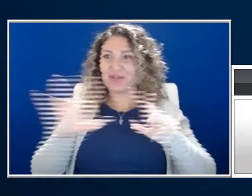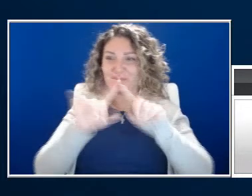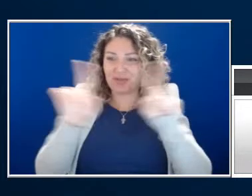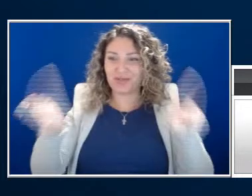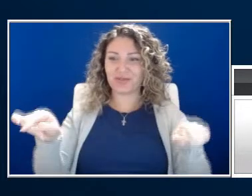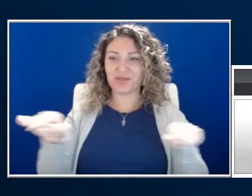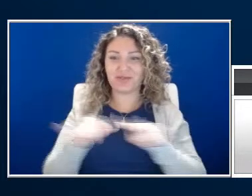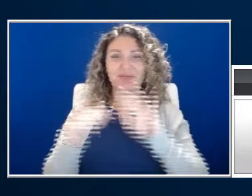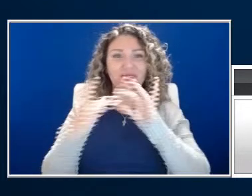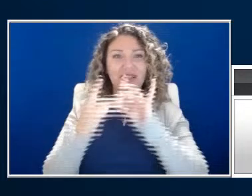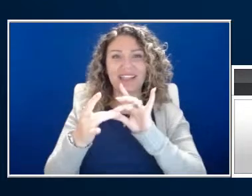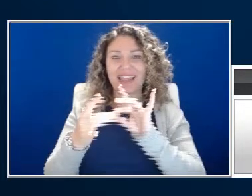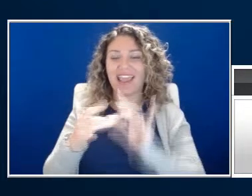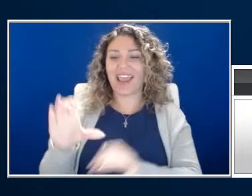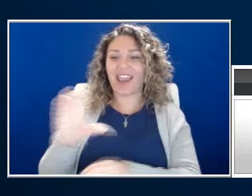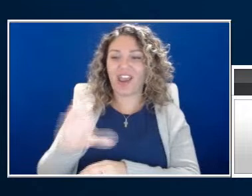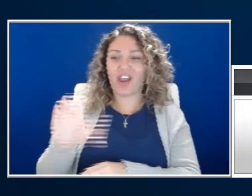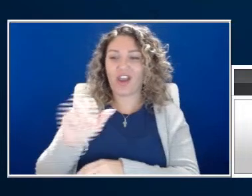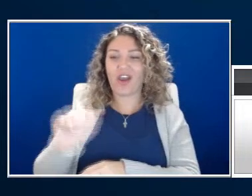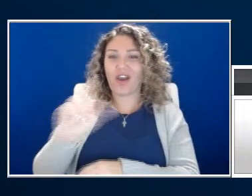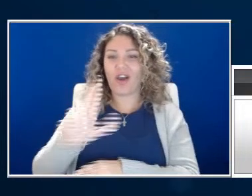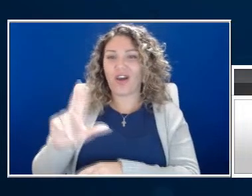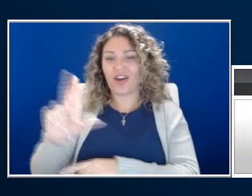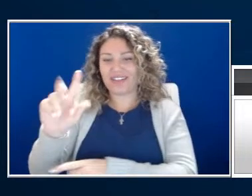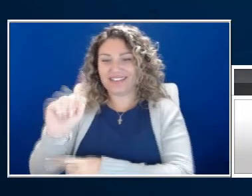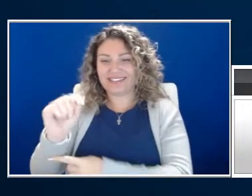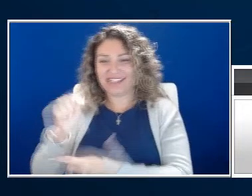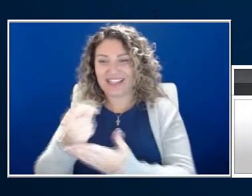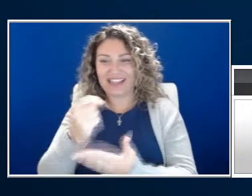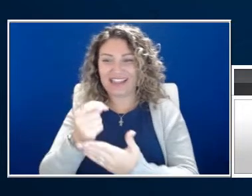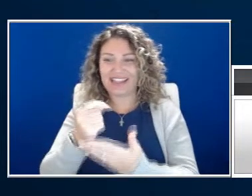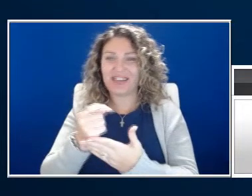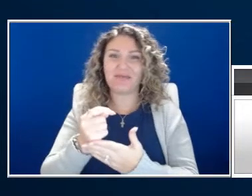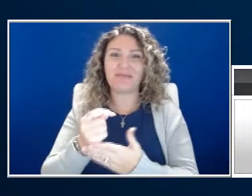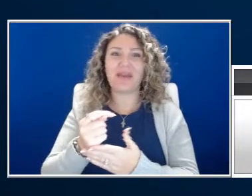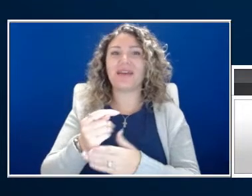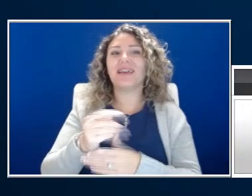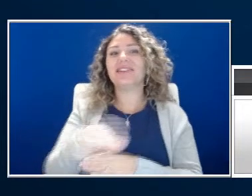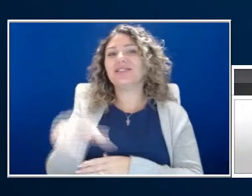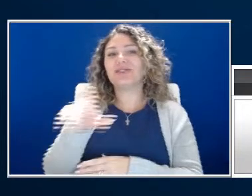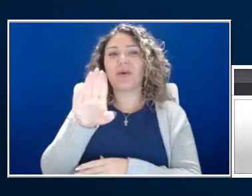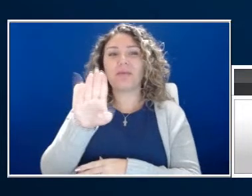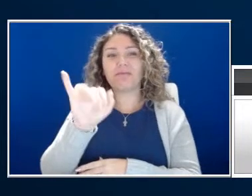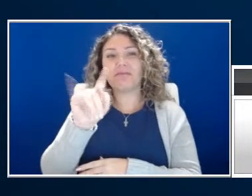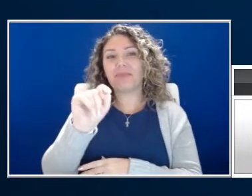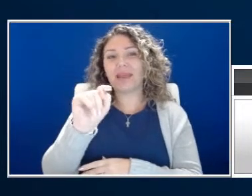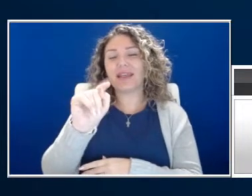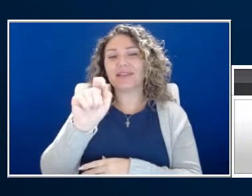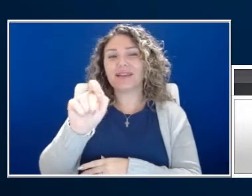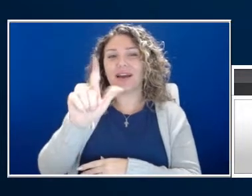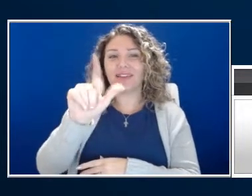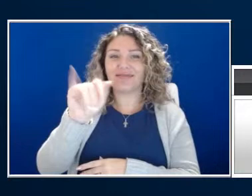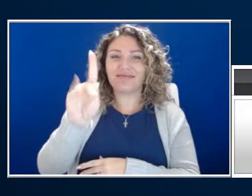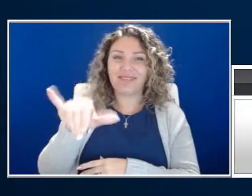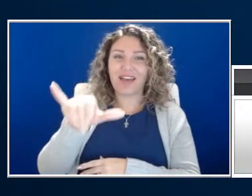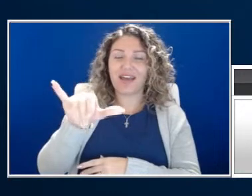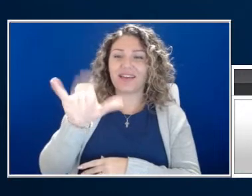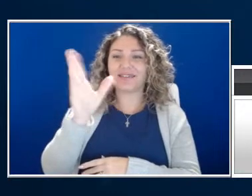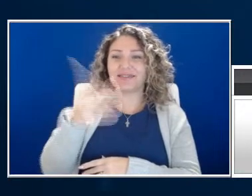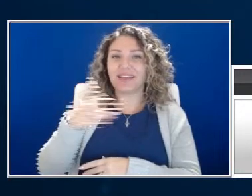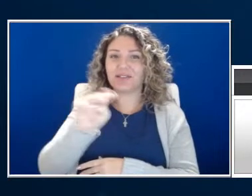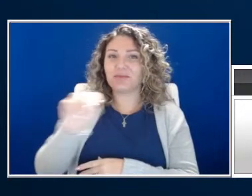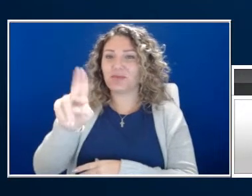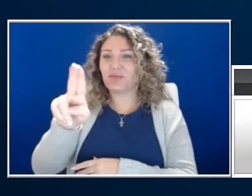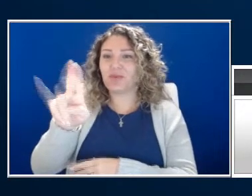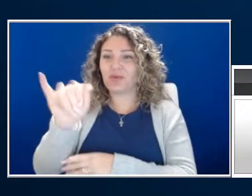T therapy, the bit.ly link /MMU-CART. So check that out. Dr. McGurk, Carvecti treatment's the last option. Is that true for